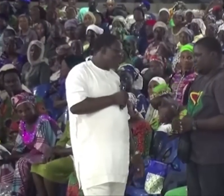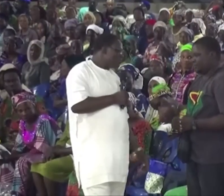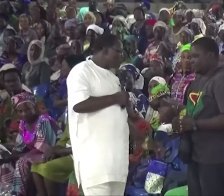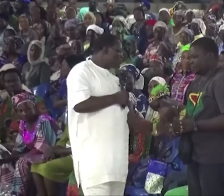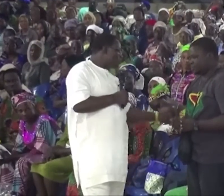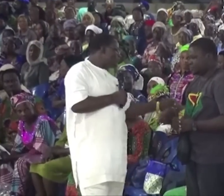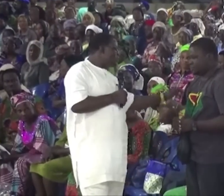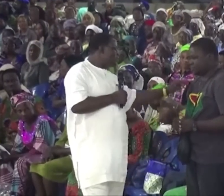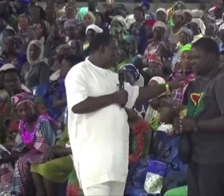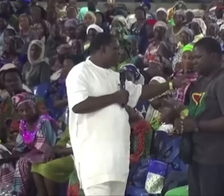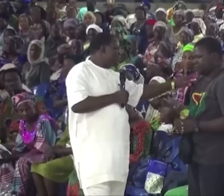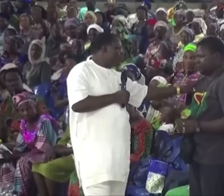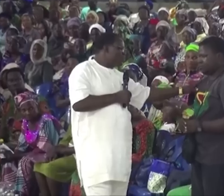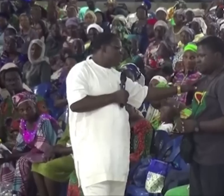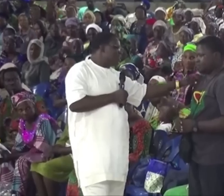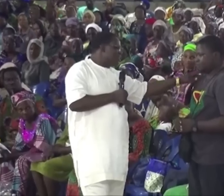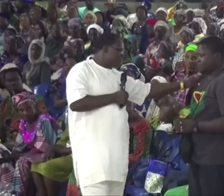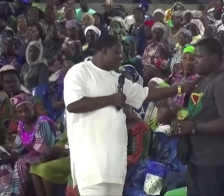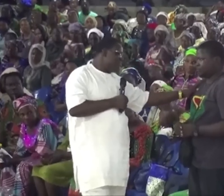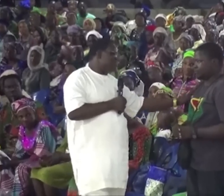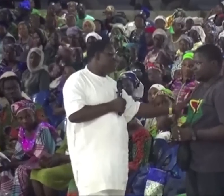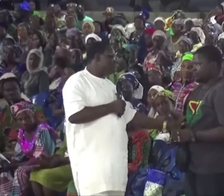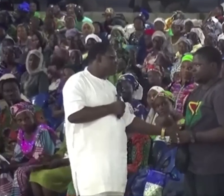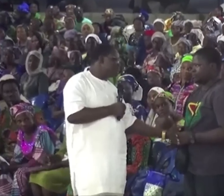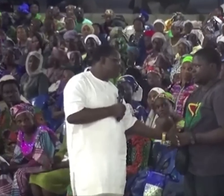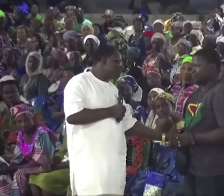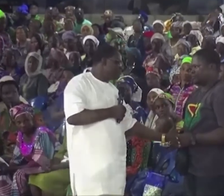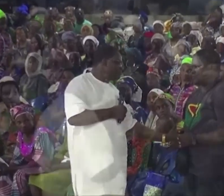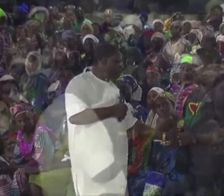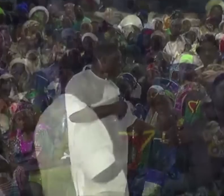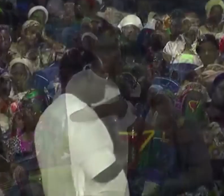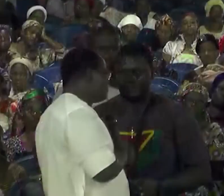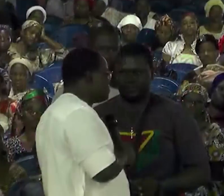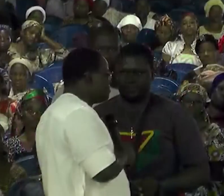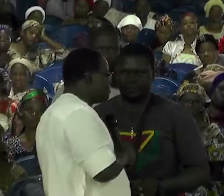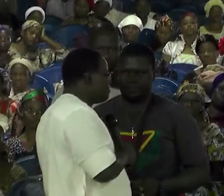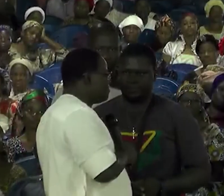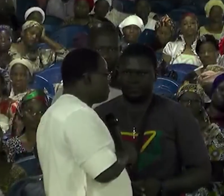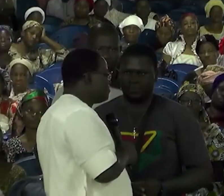O si awon are Nigeria. Your photograph is not in Nigeria.